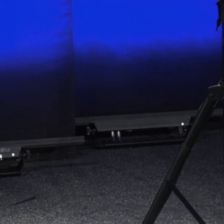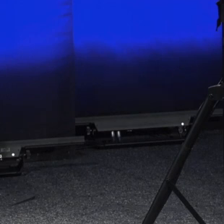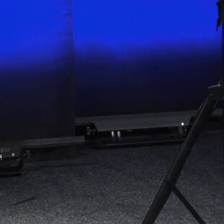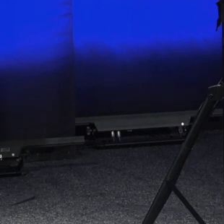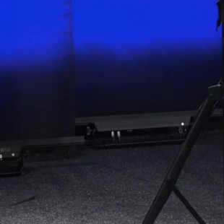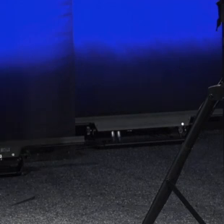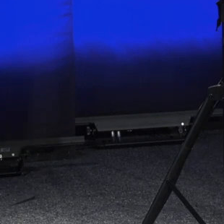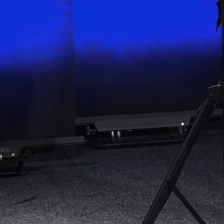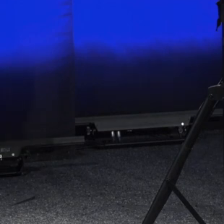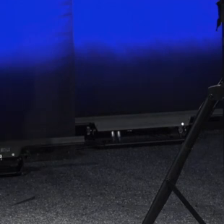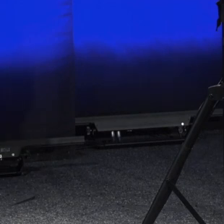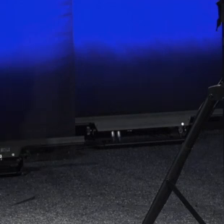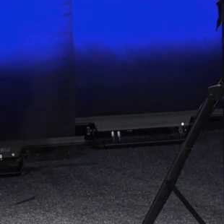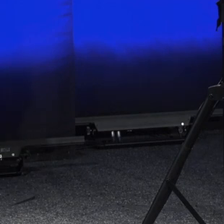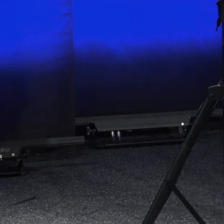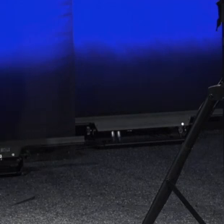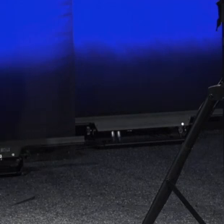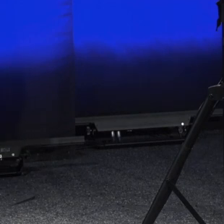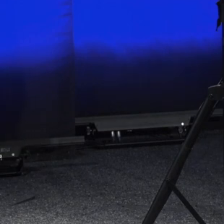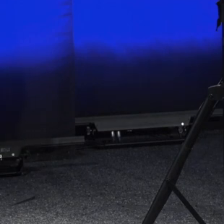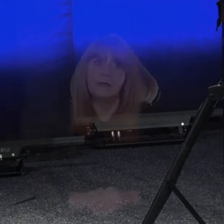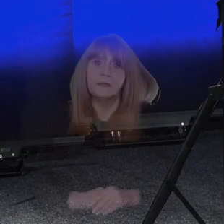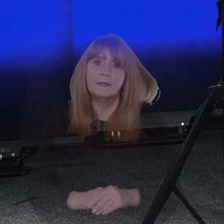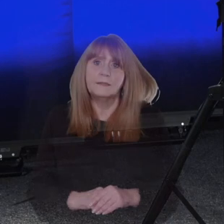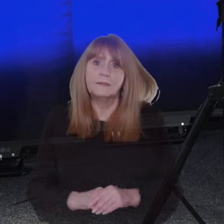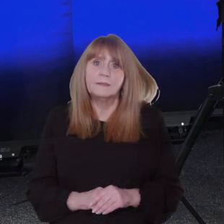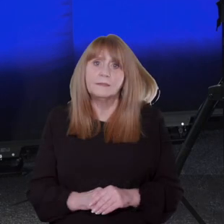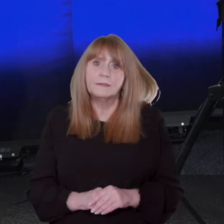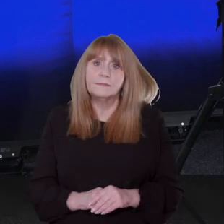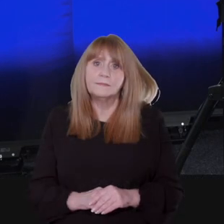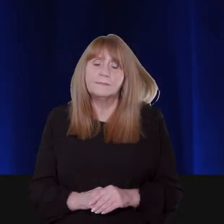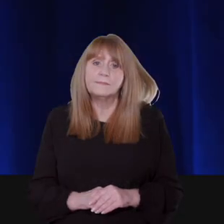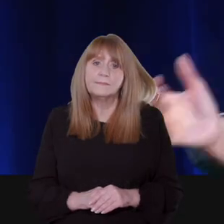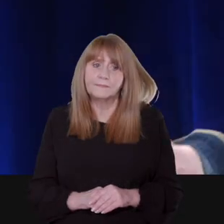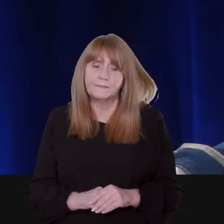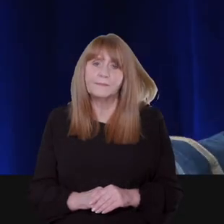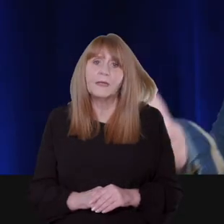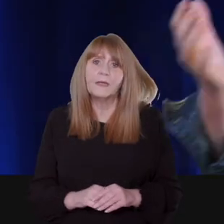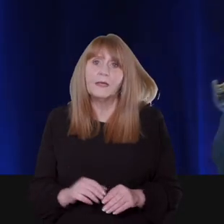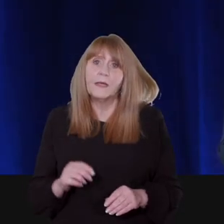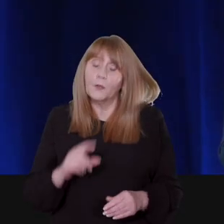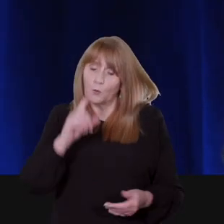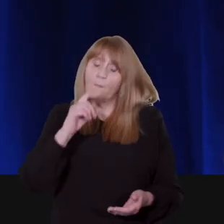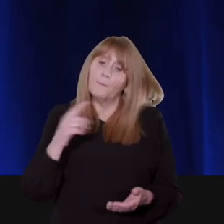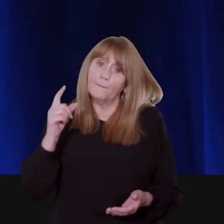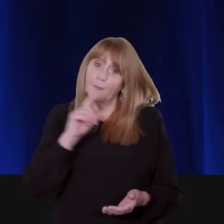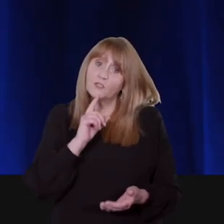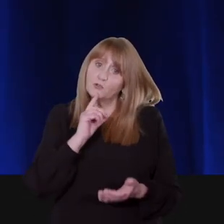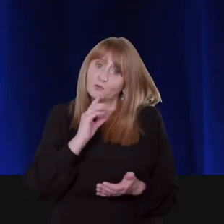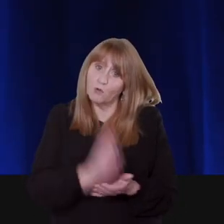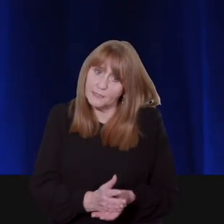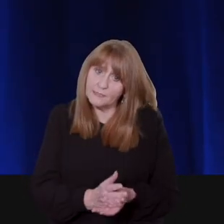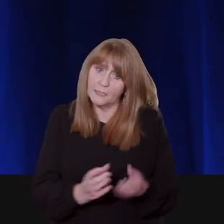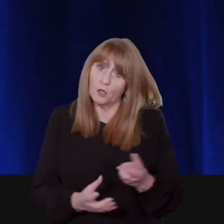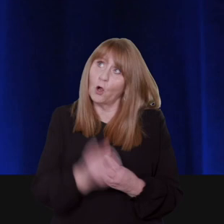heart, your future, your eternity to the Lord Jesus Christ, that you might do it today, that you might trust him, you might believe. Because the scripture in